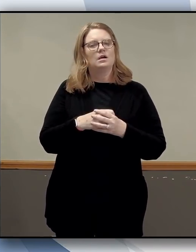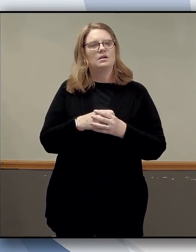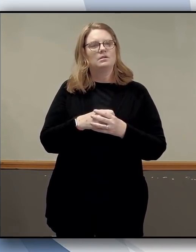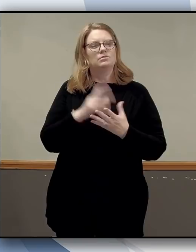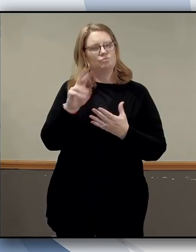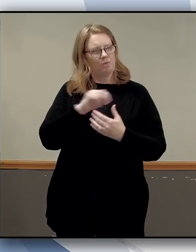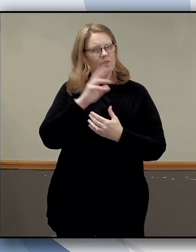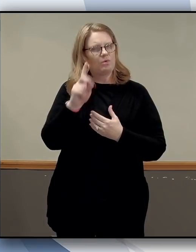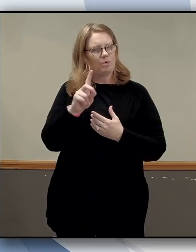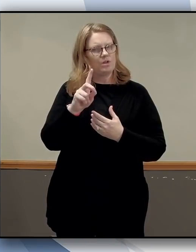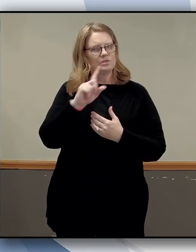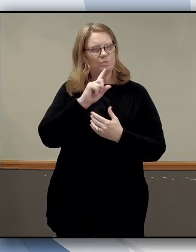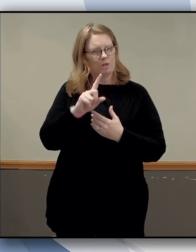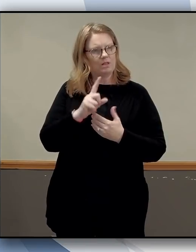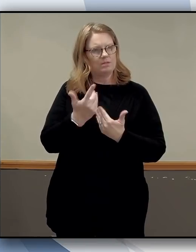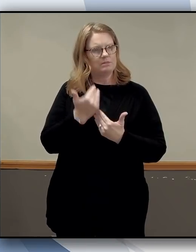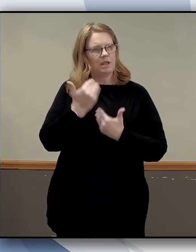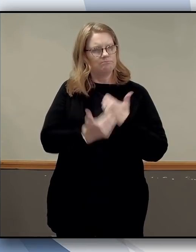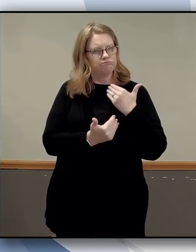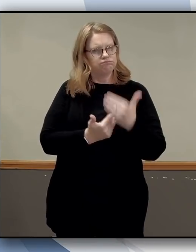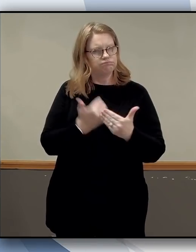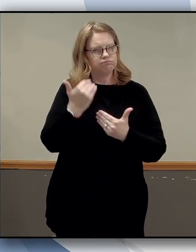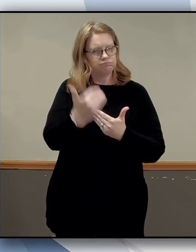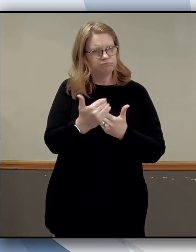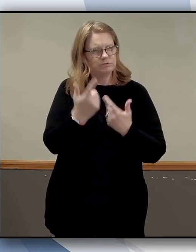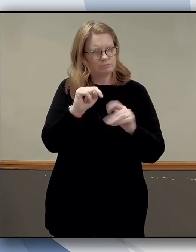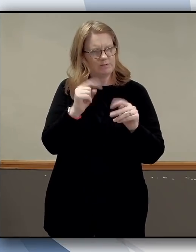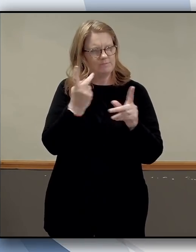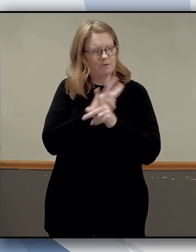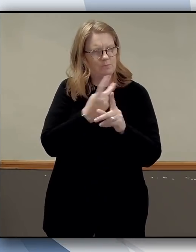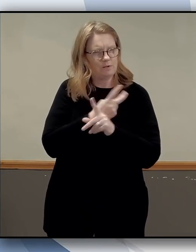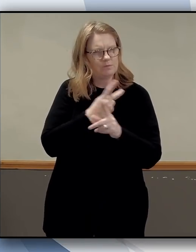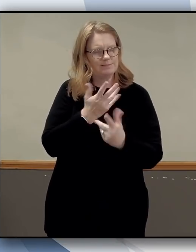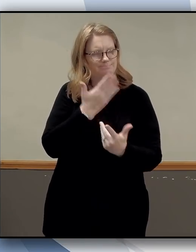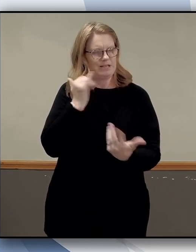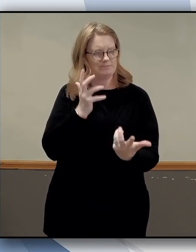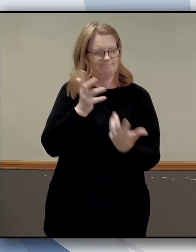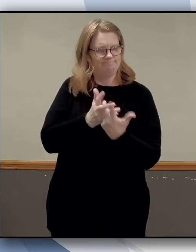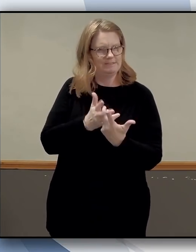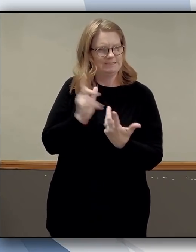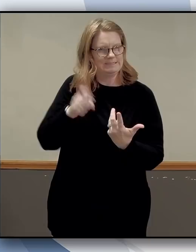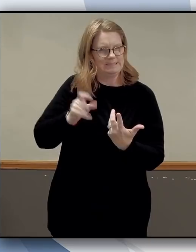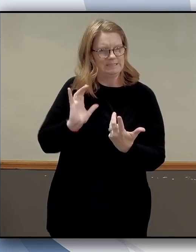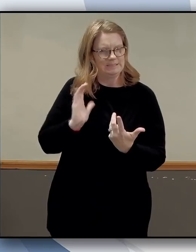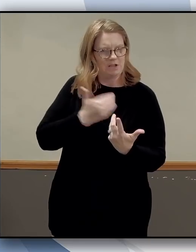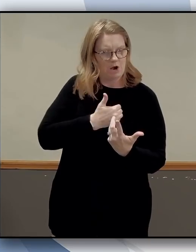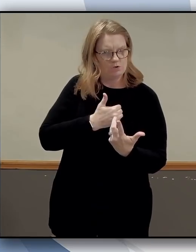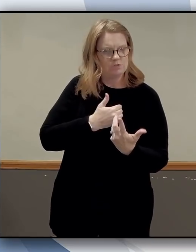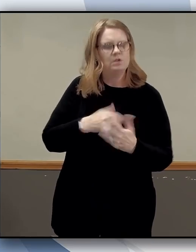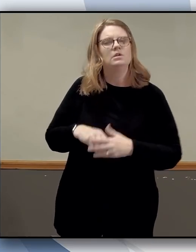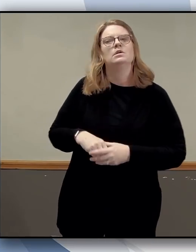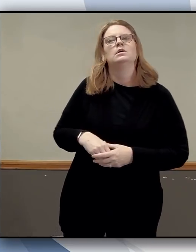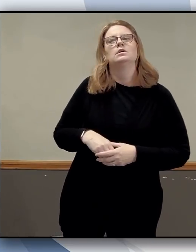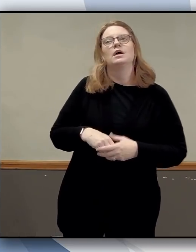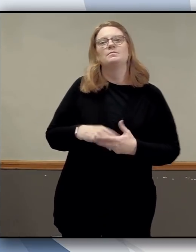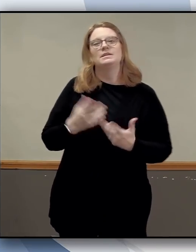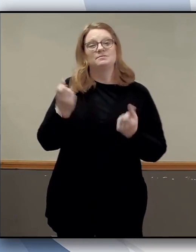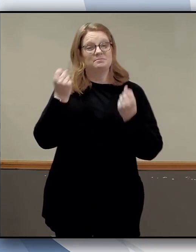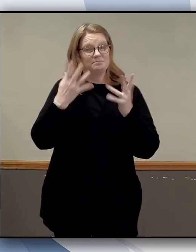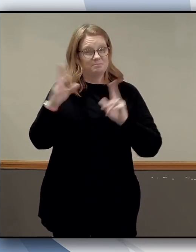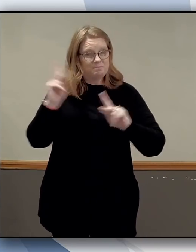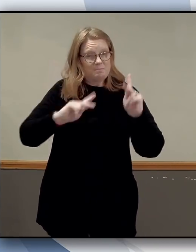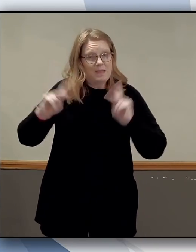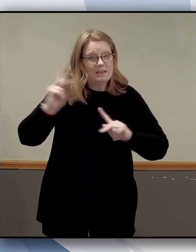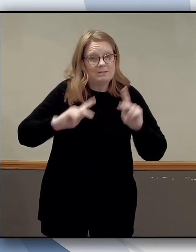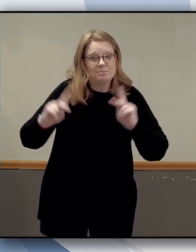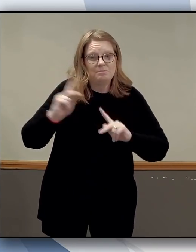this path that has worked for us. We have resisted some of these cries for things that perhaps